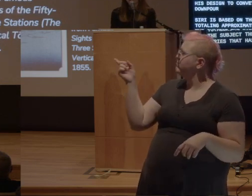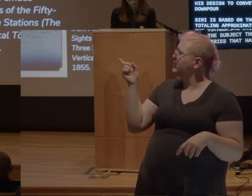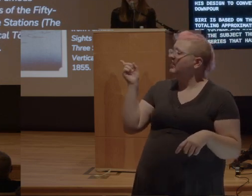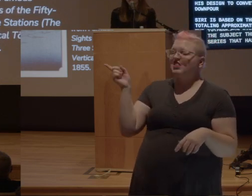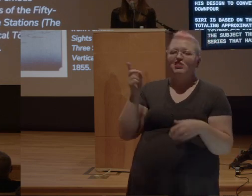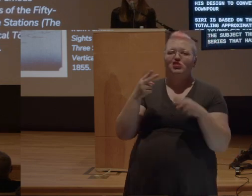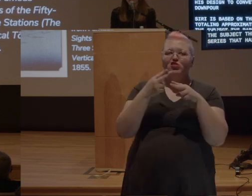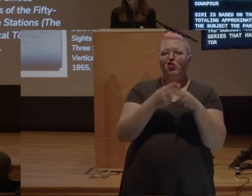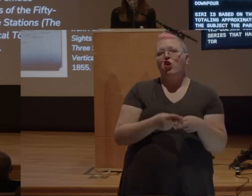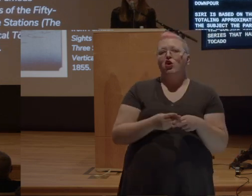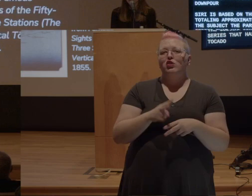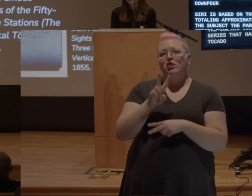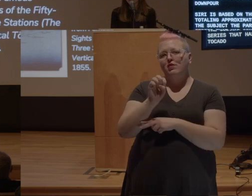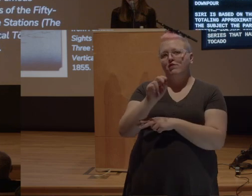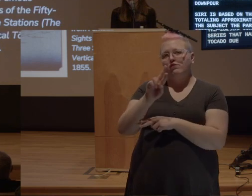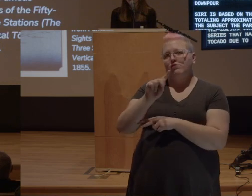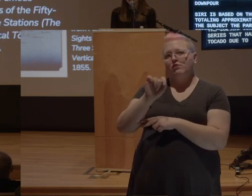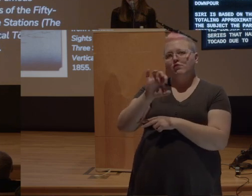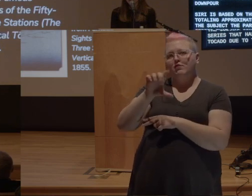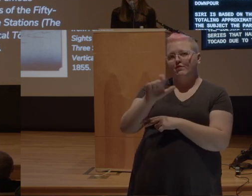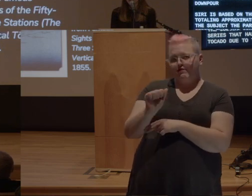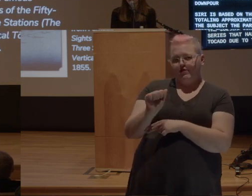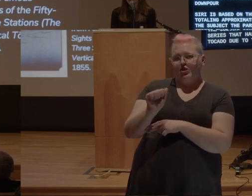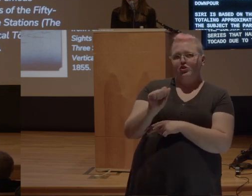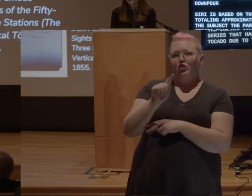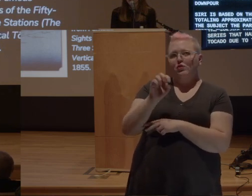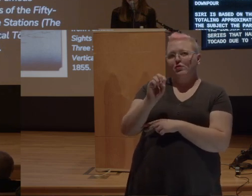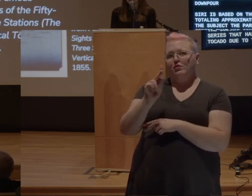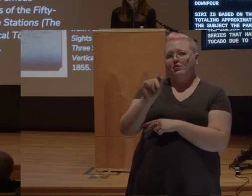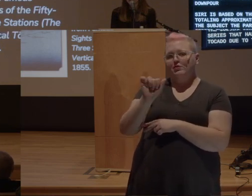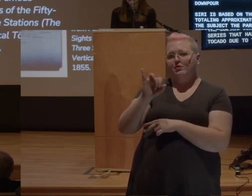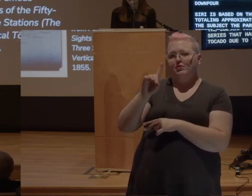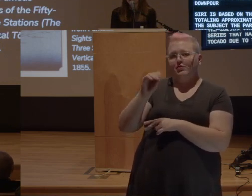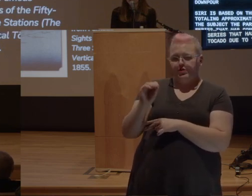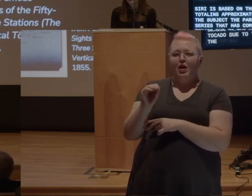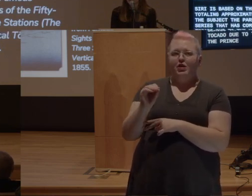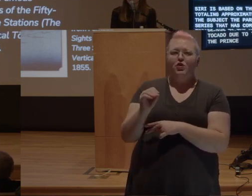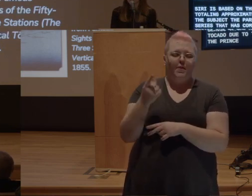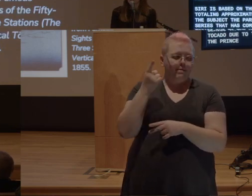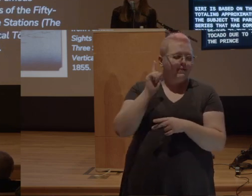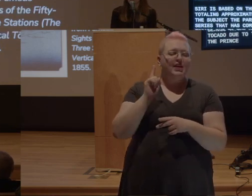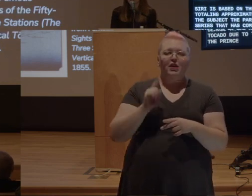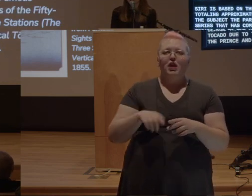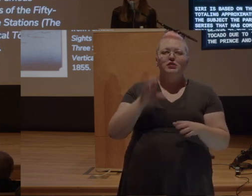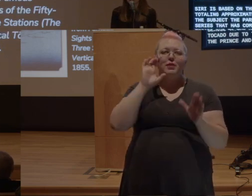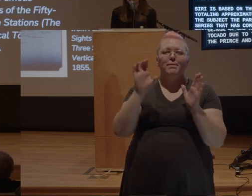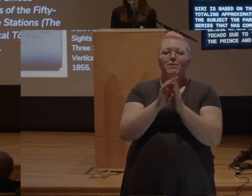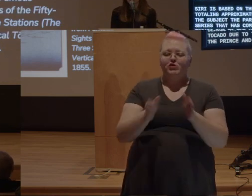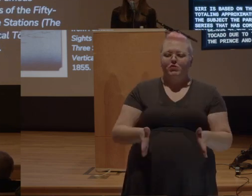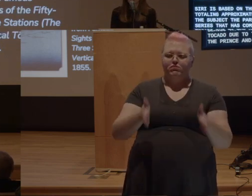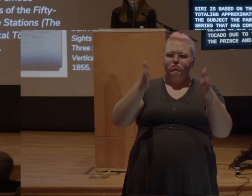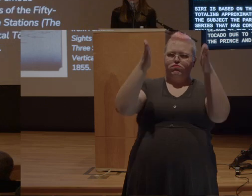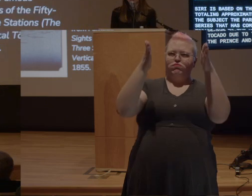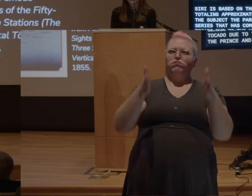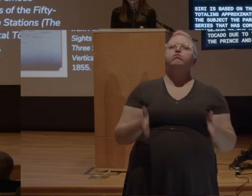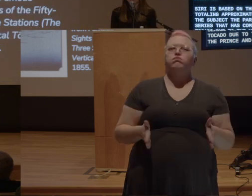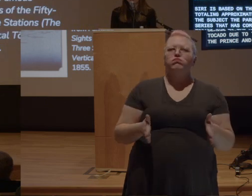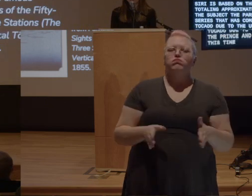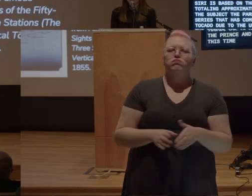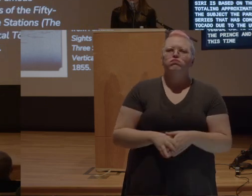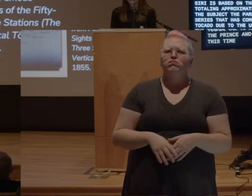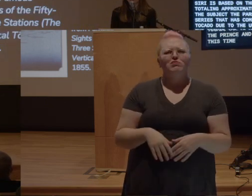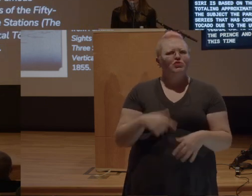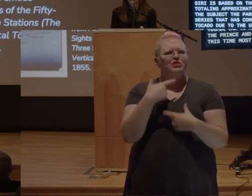Vertical Tokaido, due to the unusual vertical orientation of the prints. And as you may have noticed, up until this time,